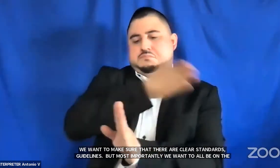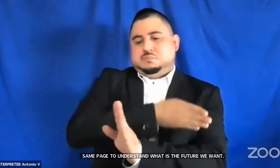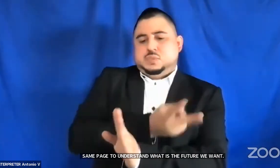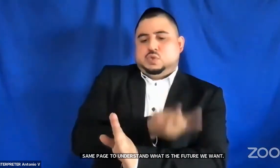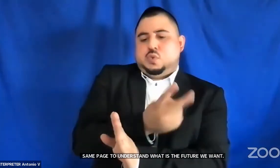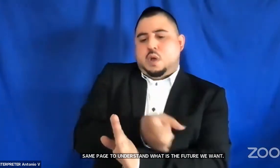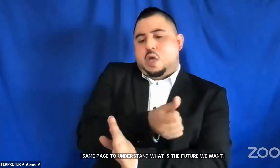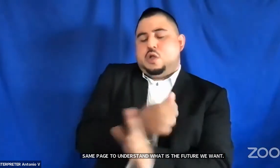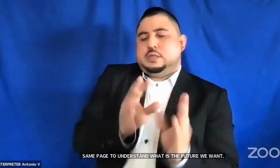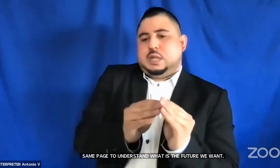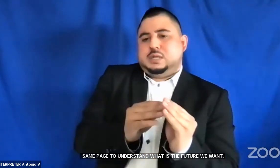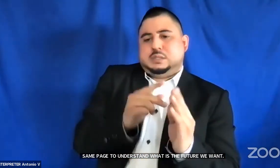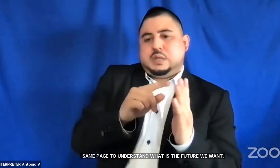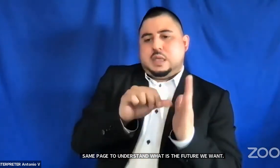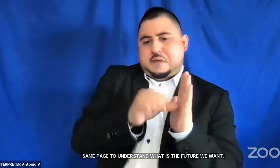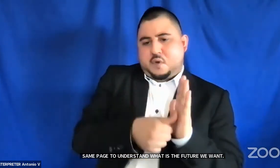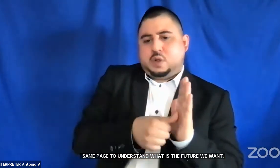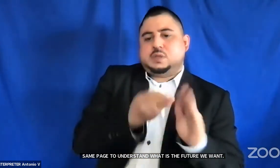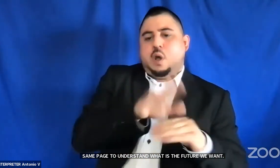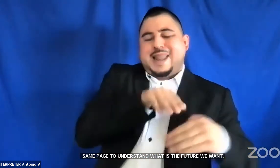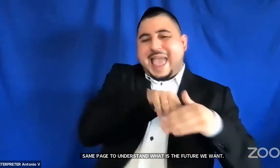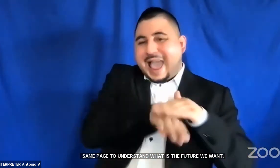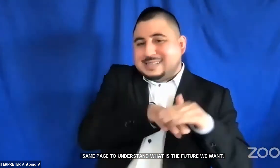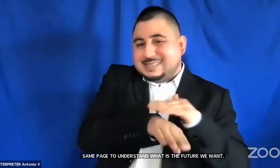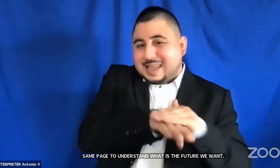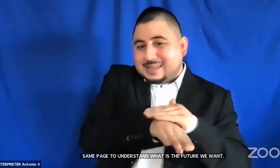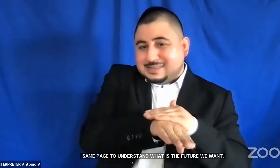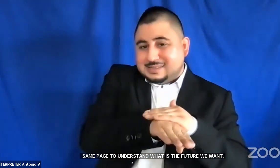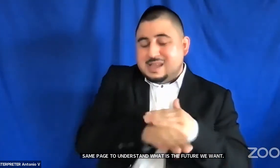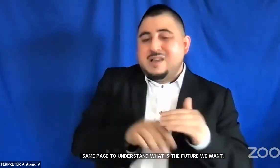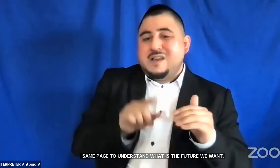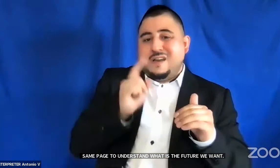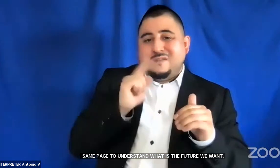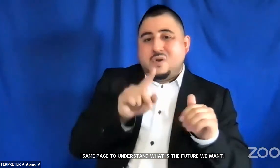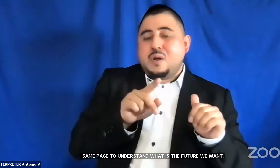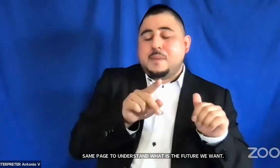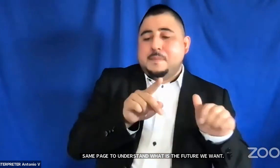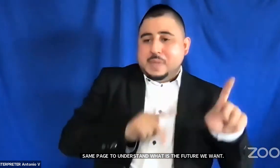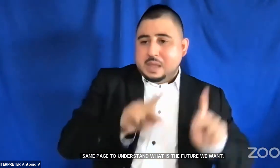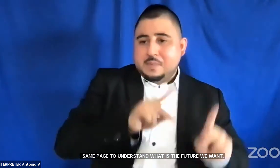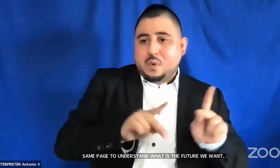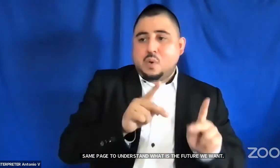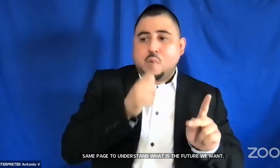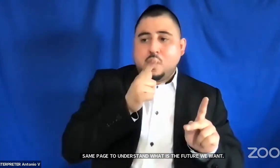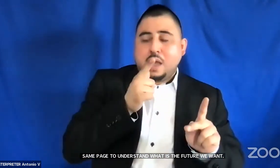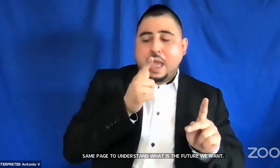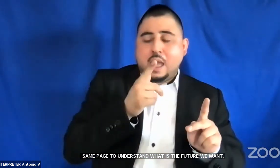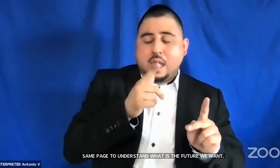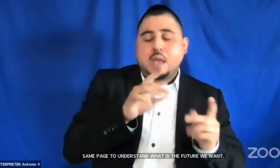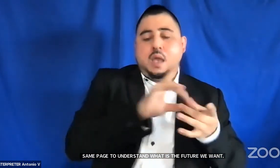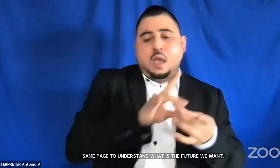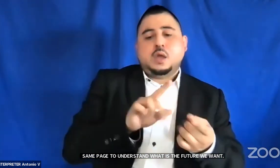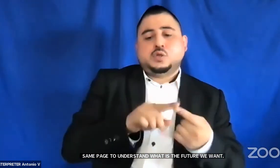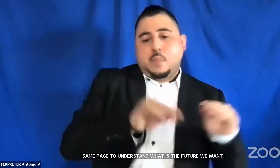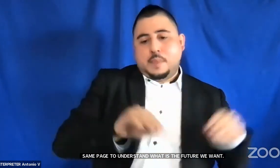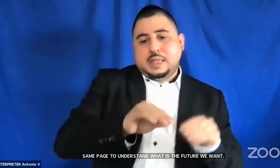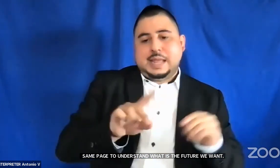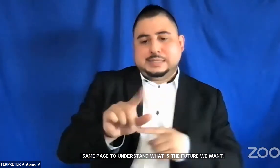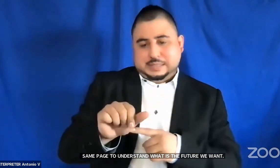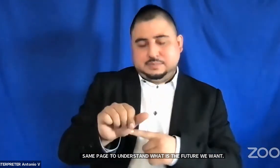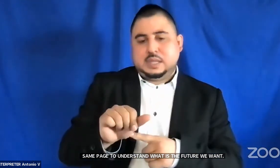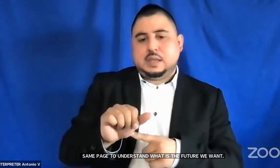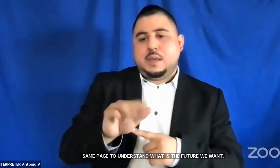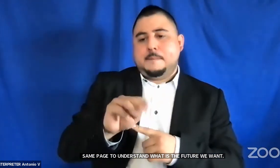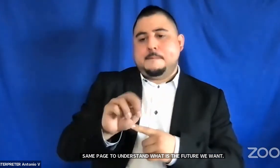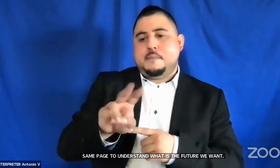that focused on access for passengers with mobility disabilities. And those happened on March 10th and